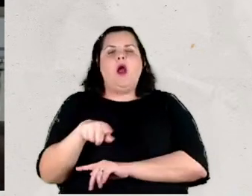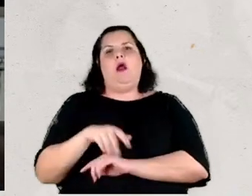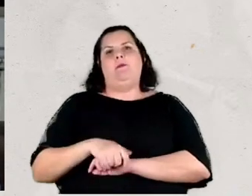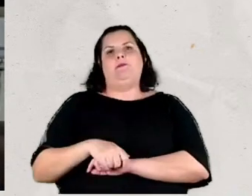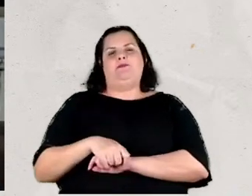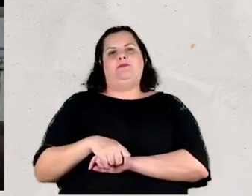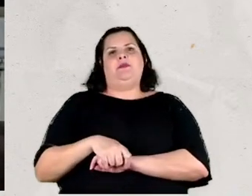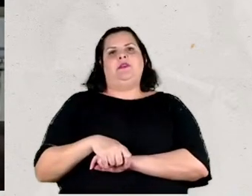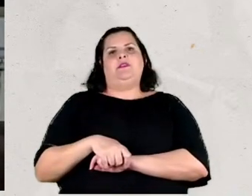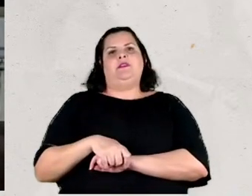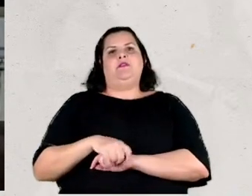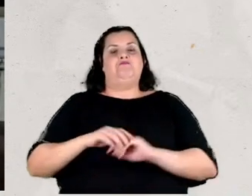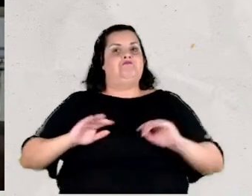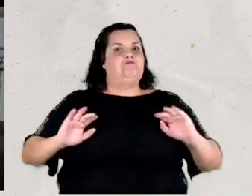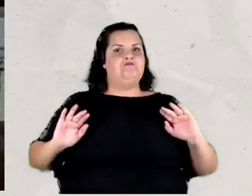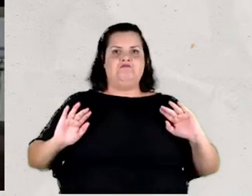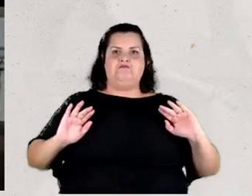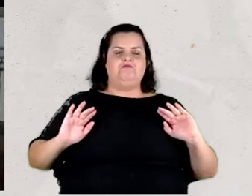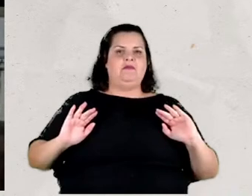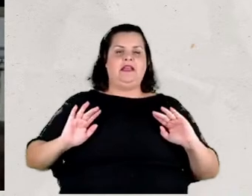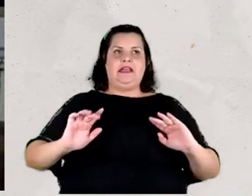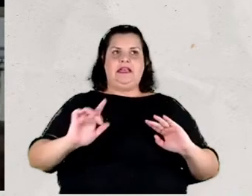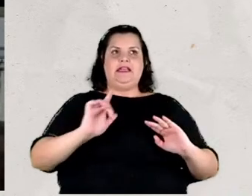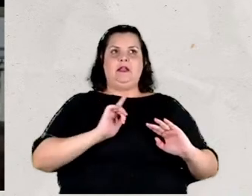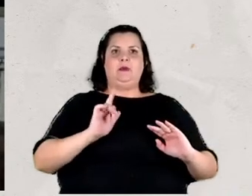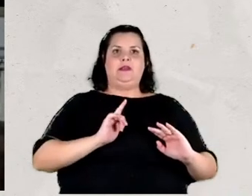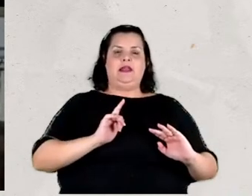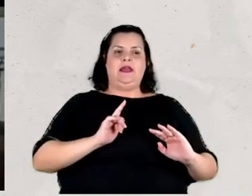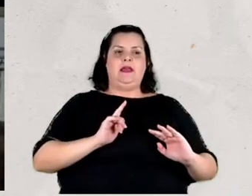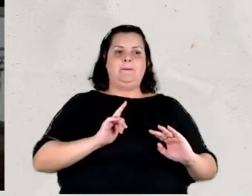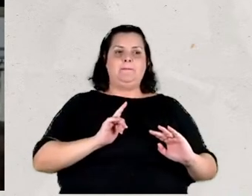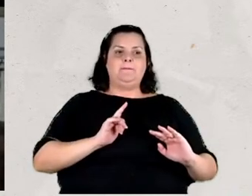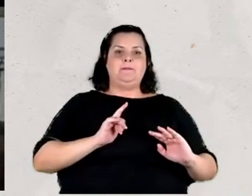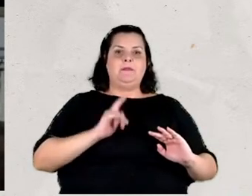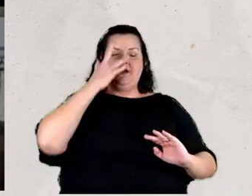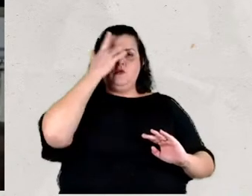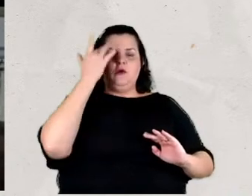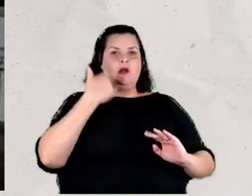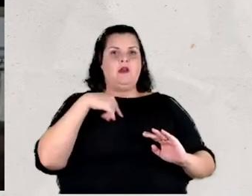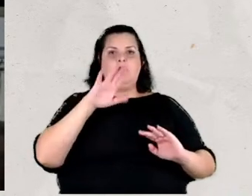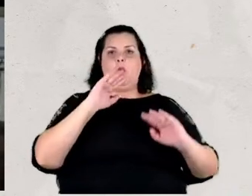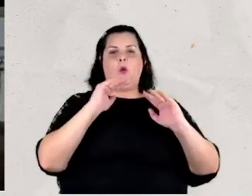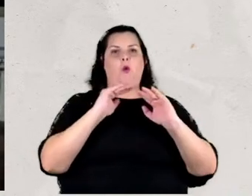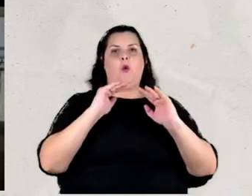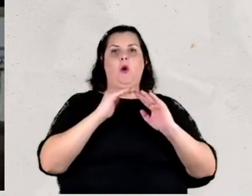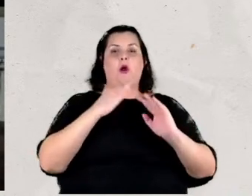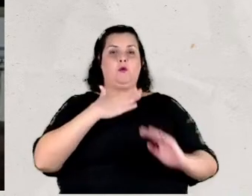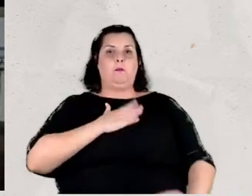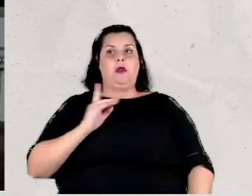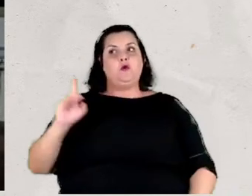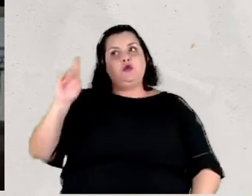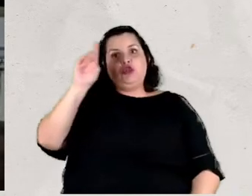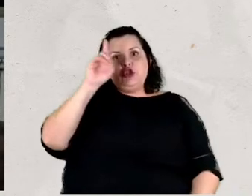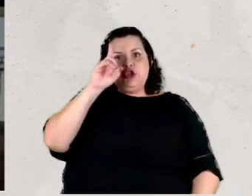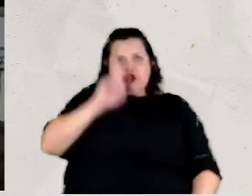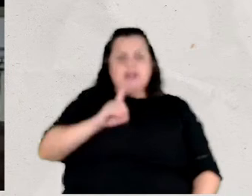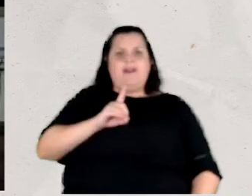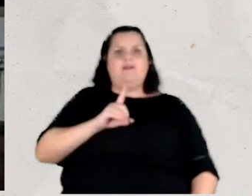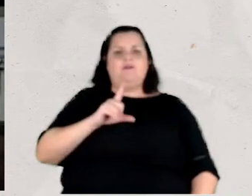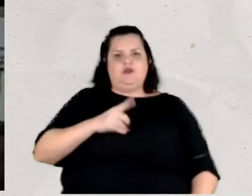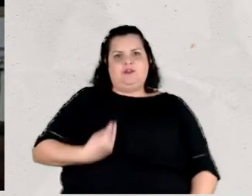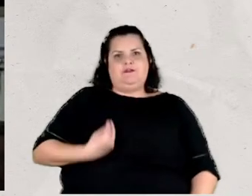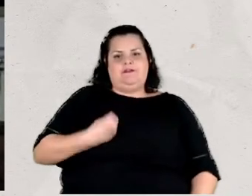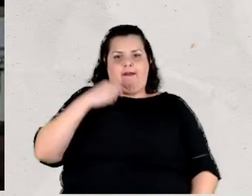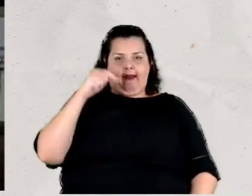about. But if you're ready to engage with me on the basic premise of this book, which is that this is a conflict between